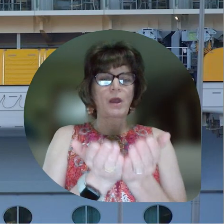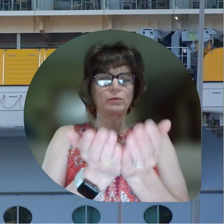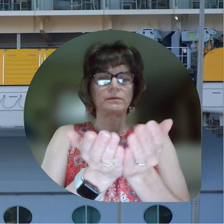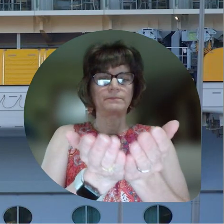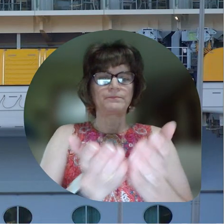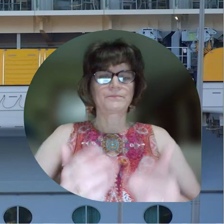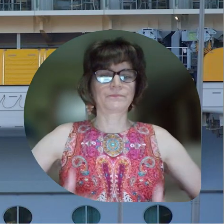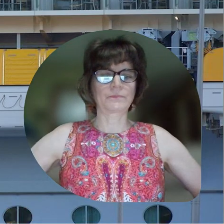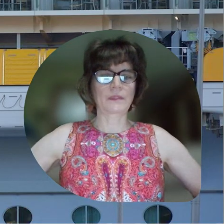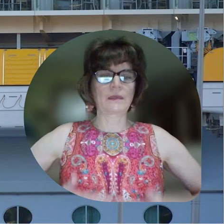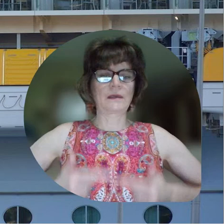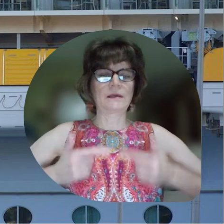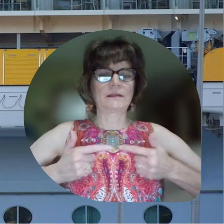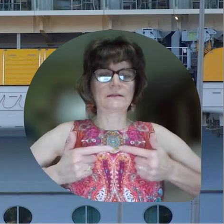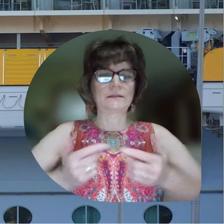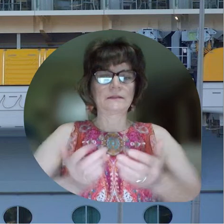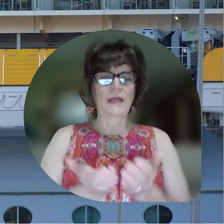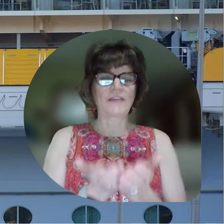Lifeboat.